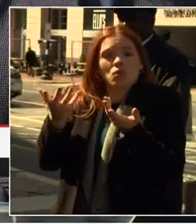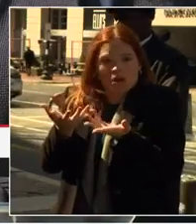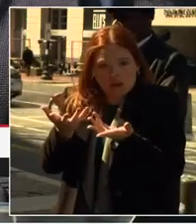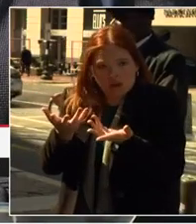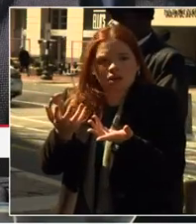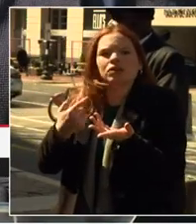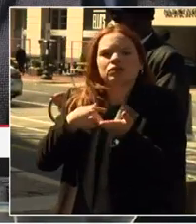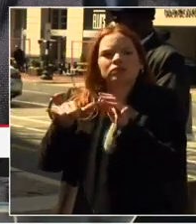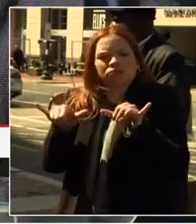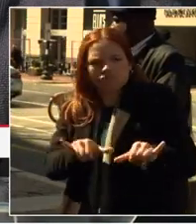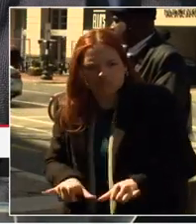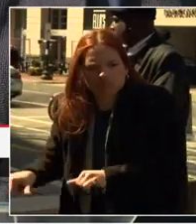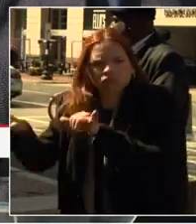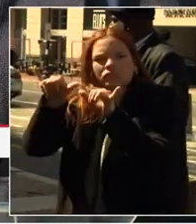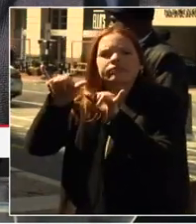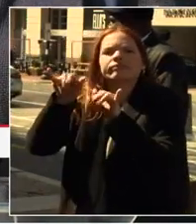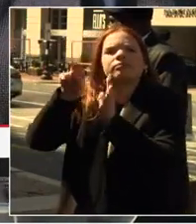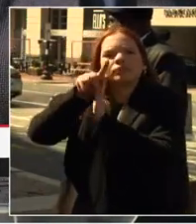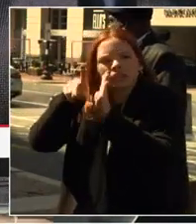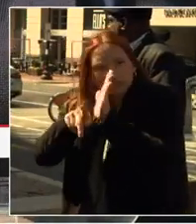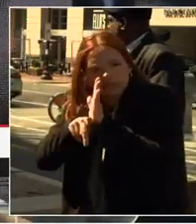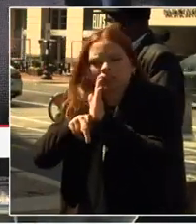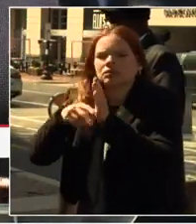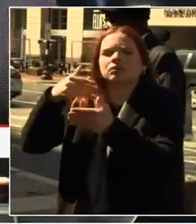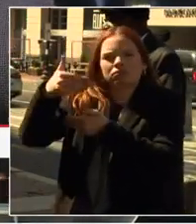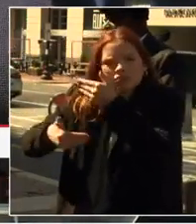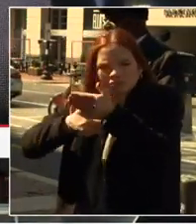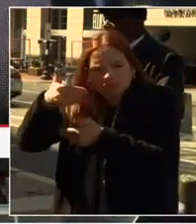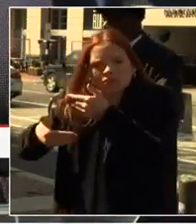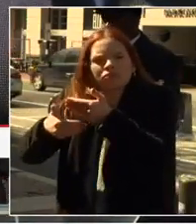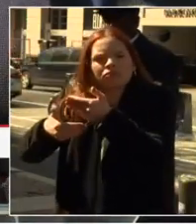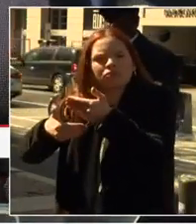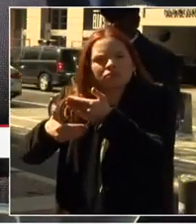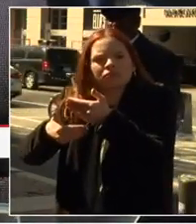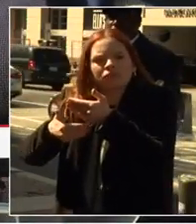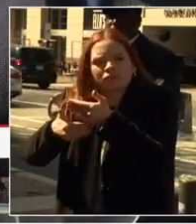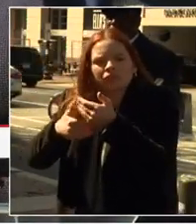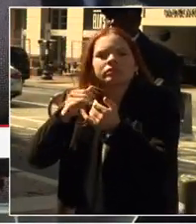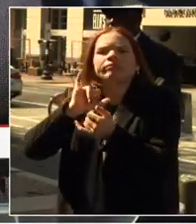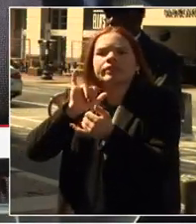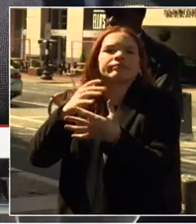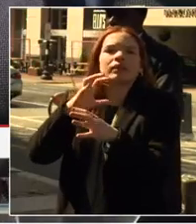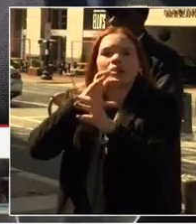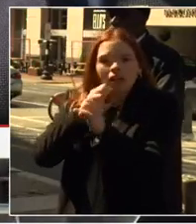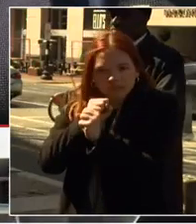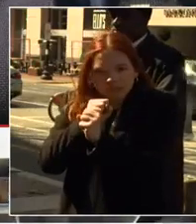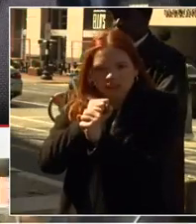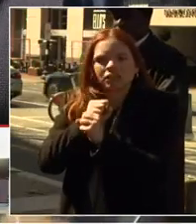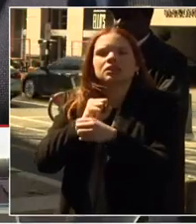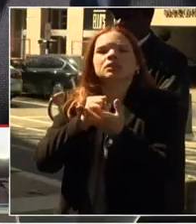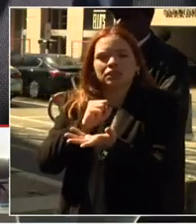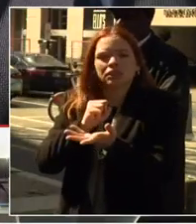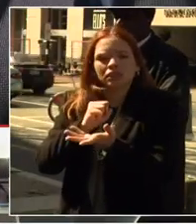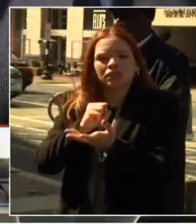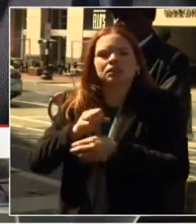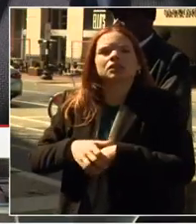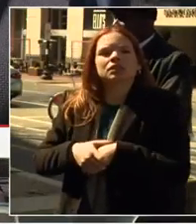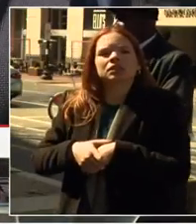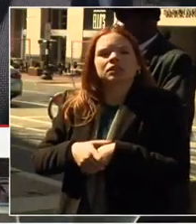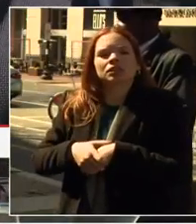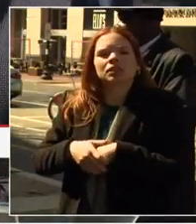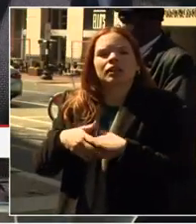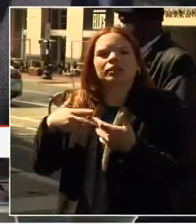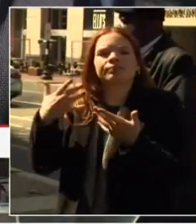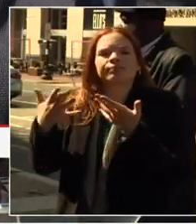policies and procedures, which include confidentiality and the integrity of